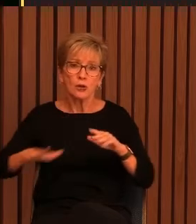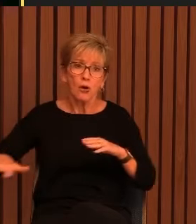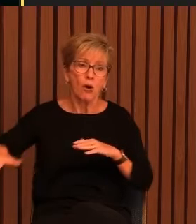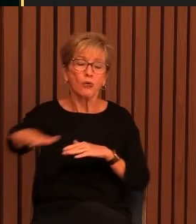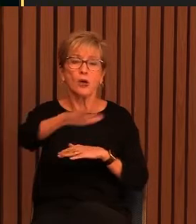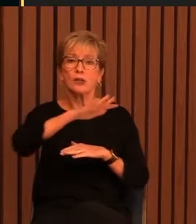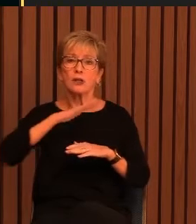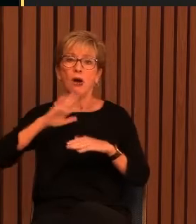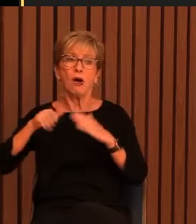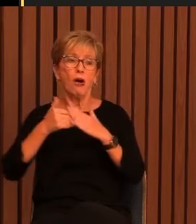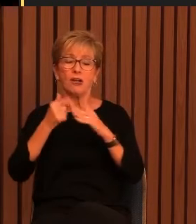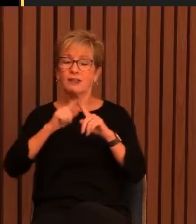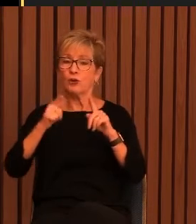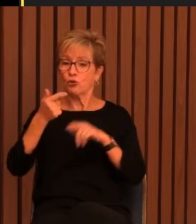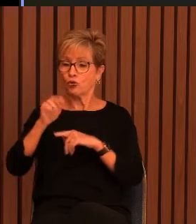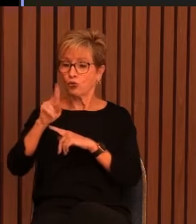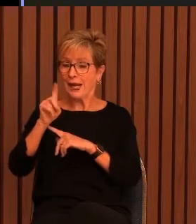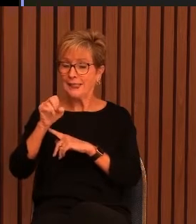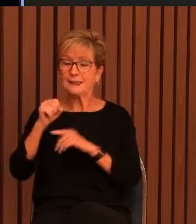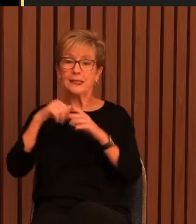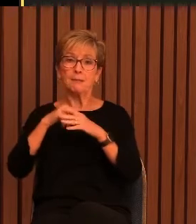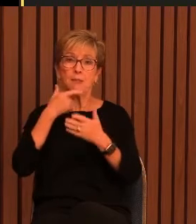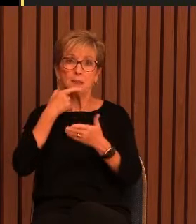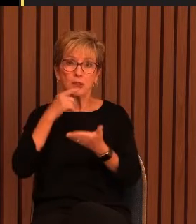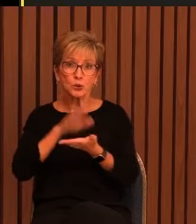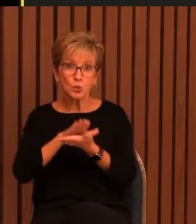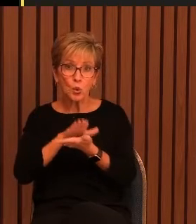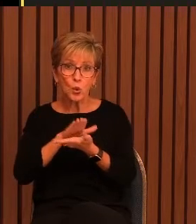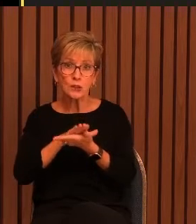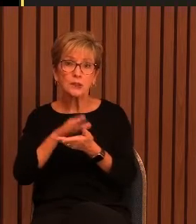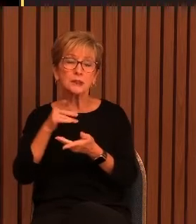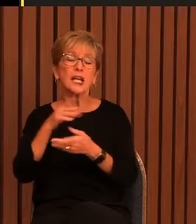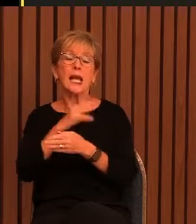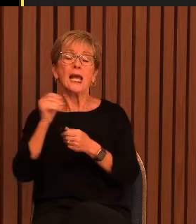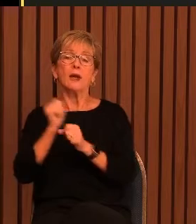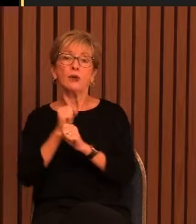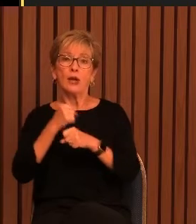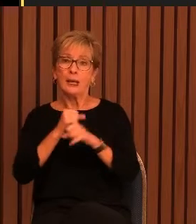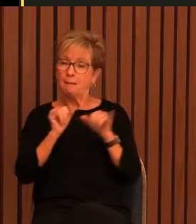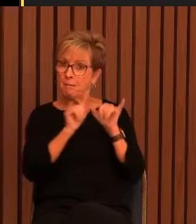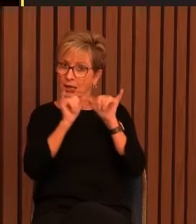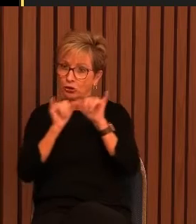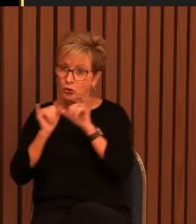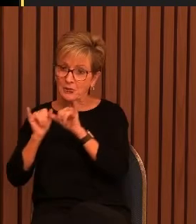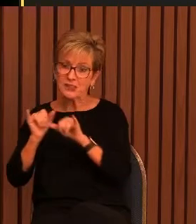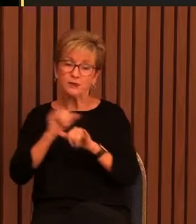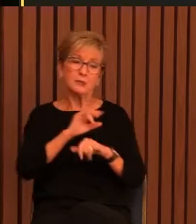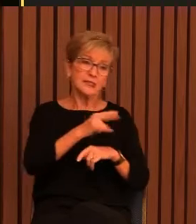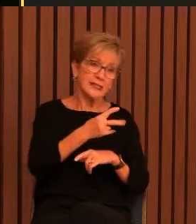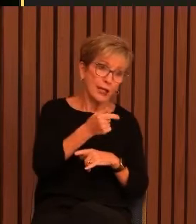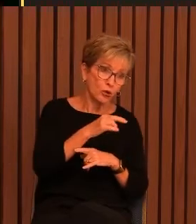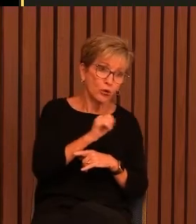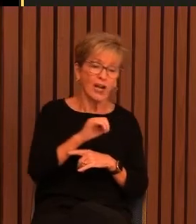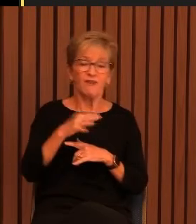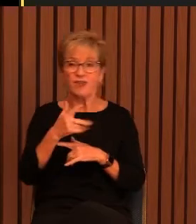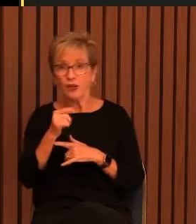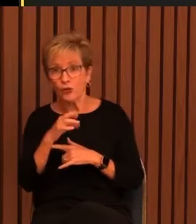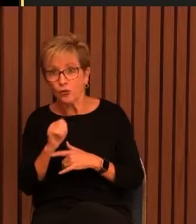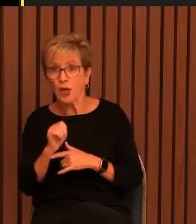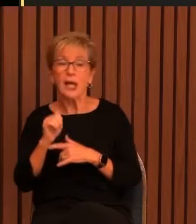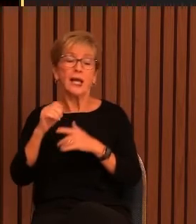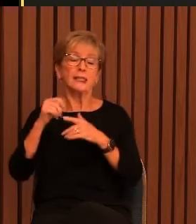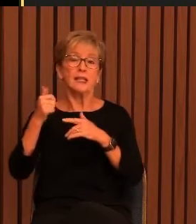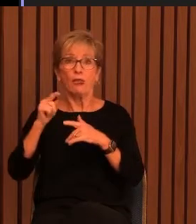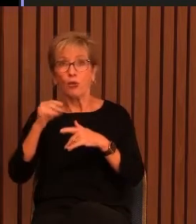grade spans of public schools. So we created measurements at 2nd grade, 5th grade, 8th grade, 12th